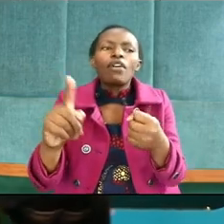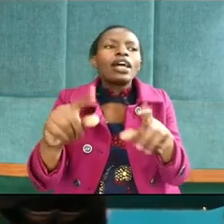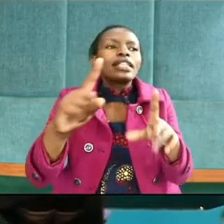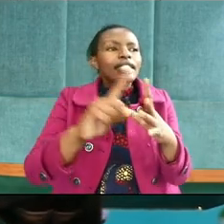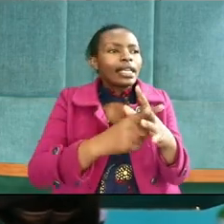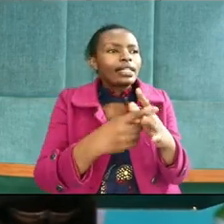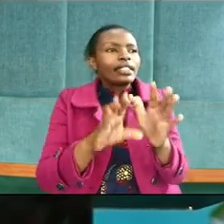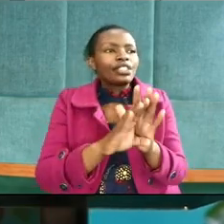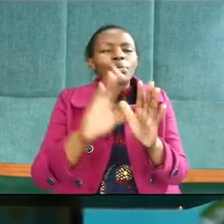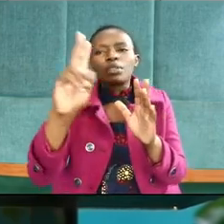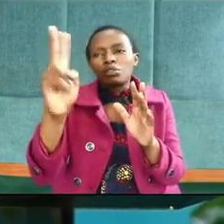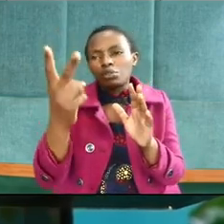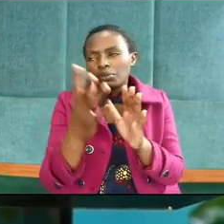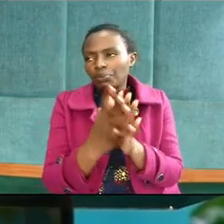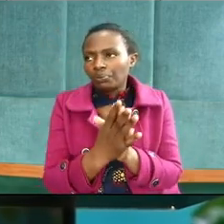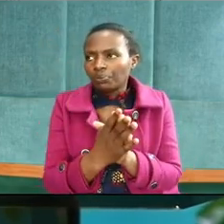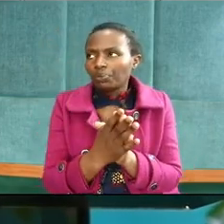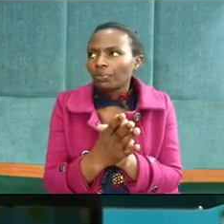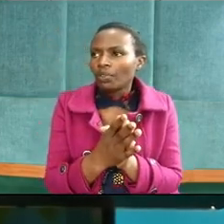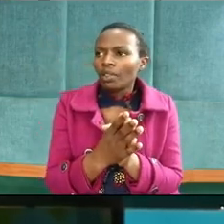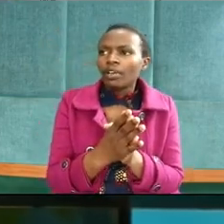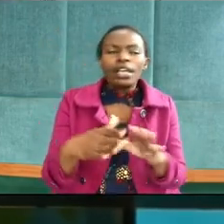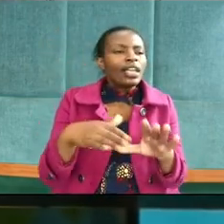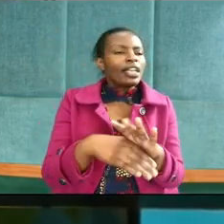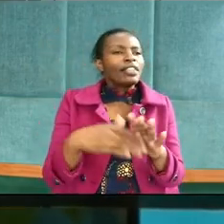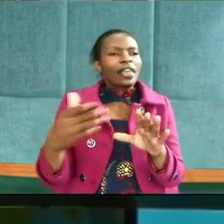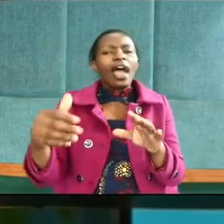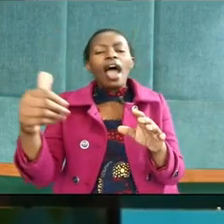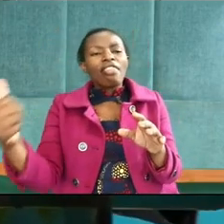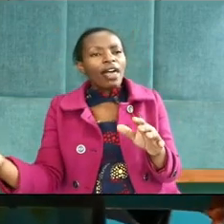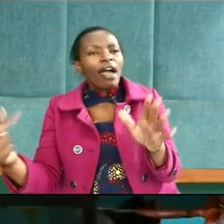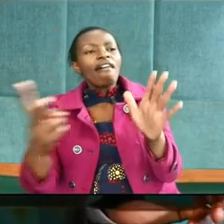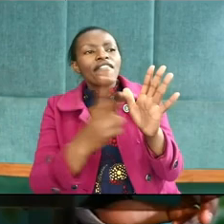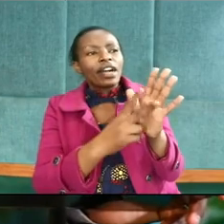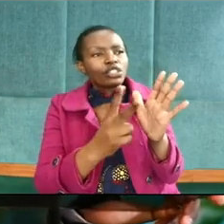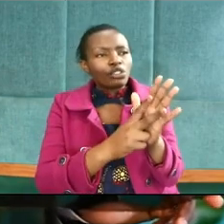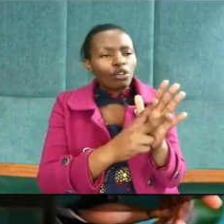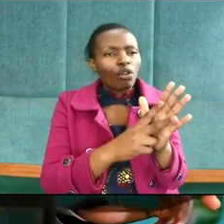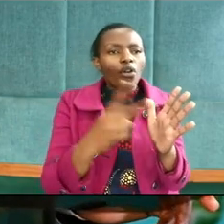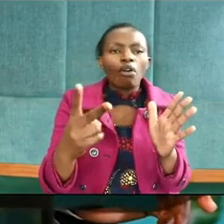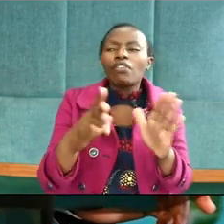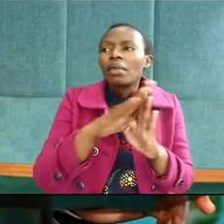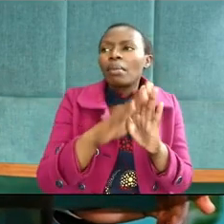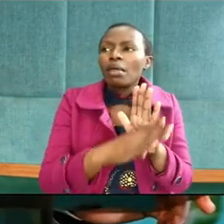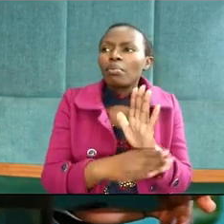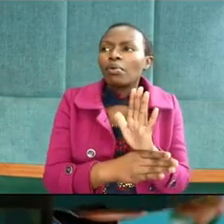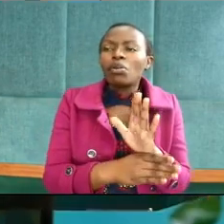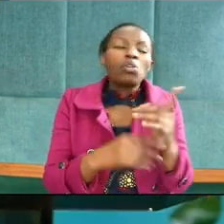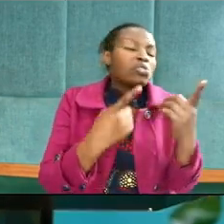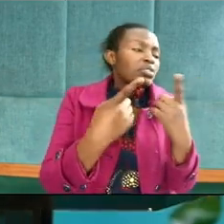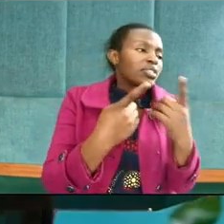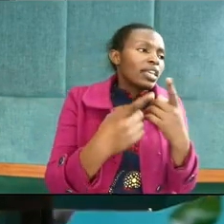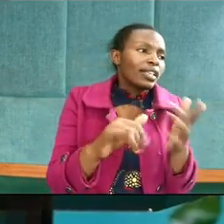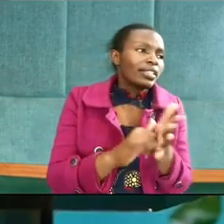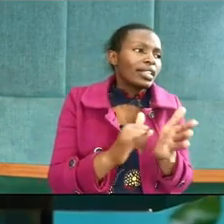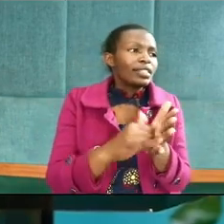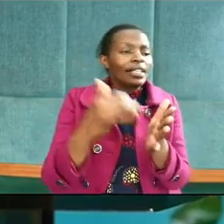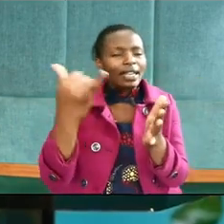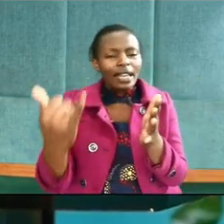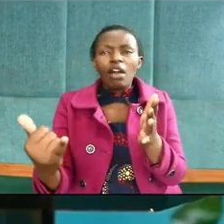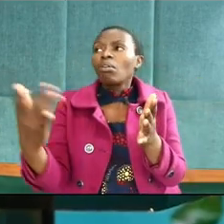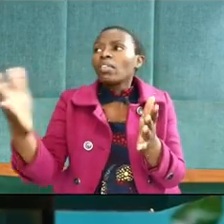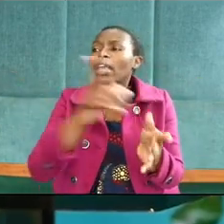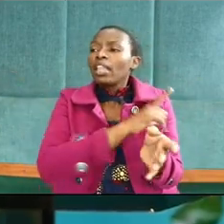2. The Amplified Bible version even puts it clearer. When he says, now